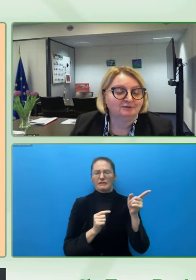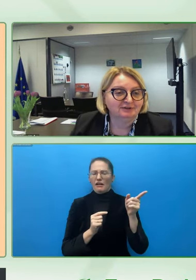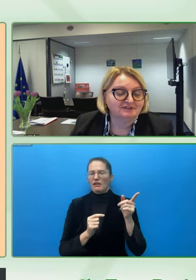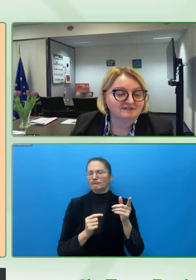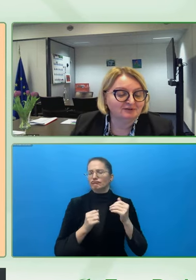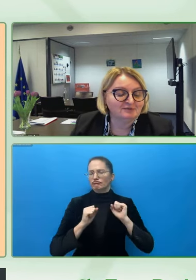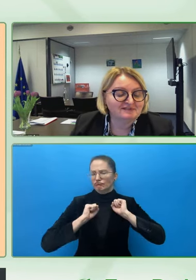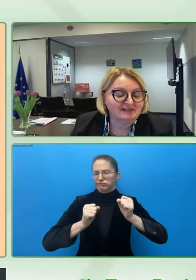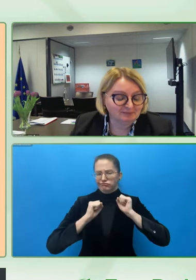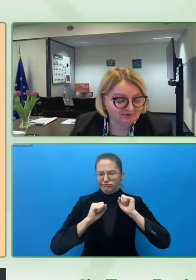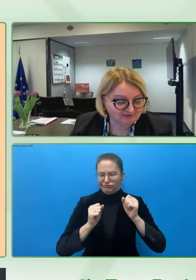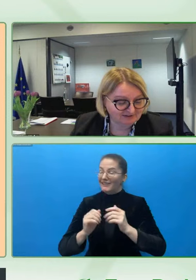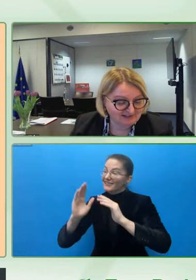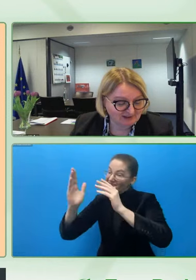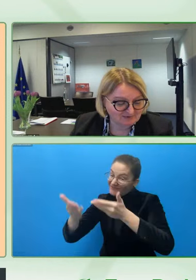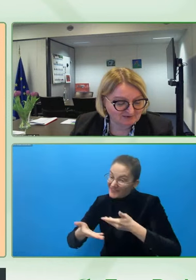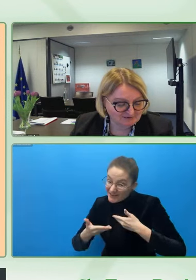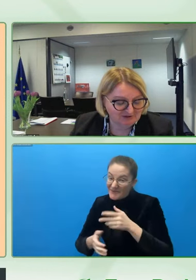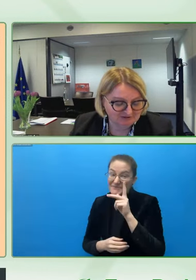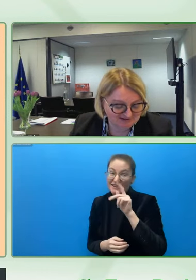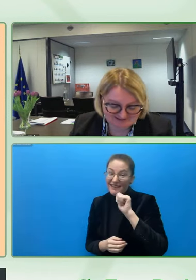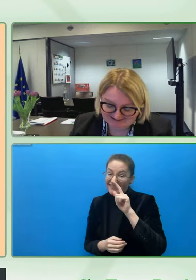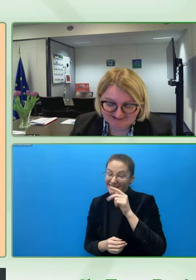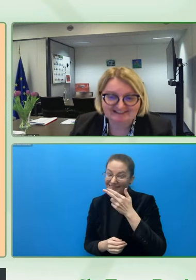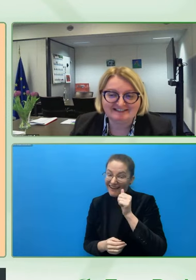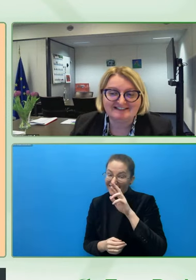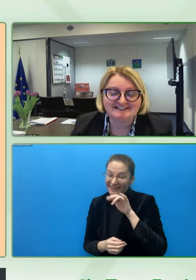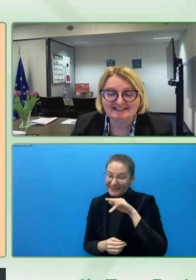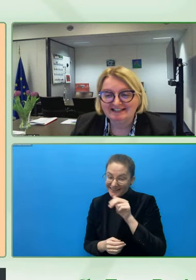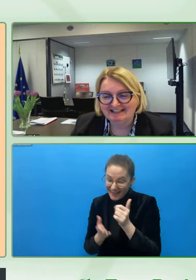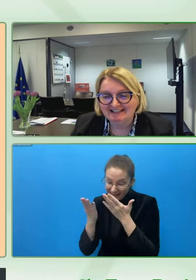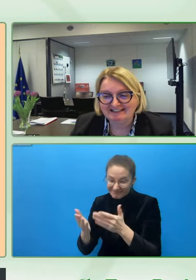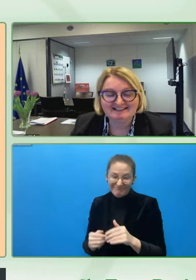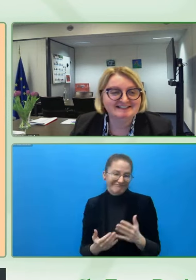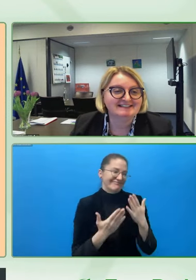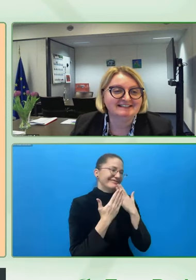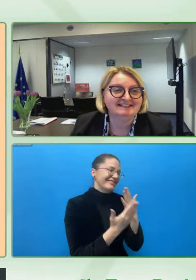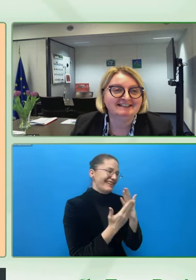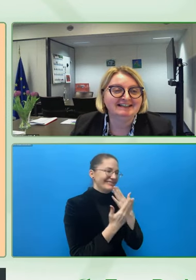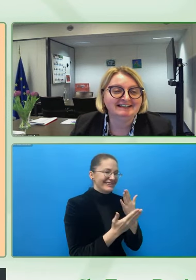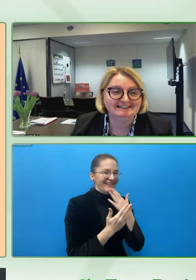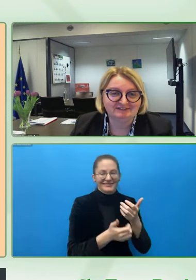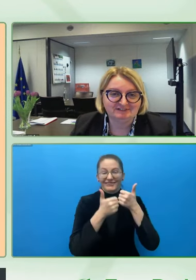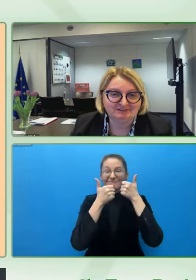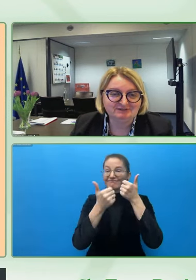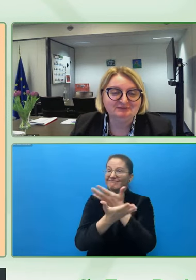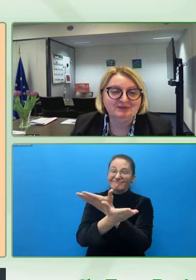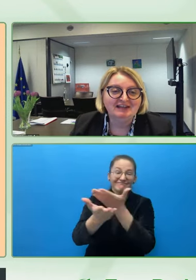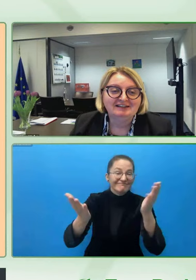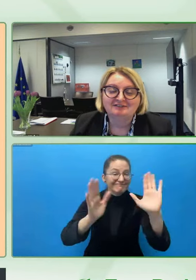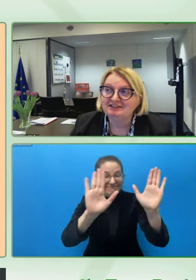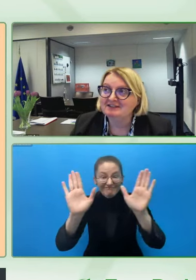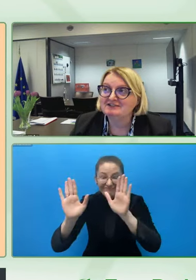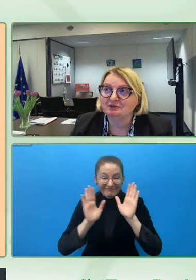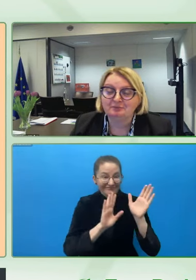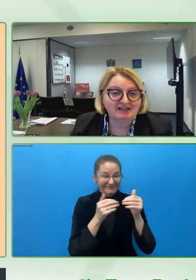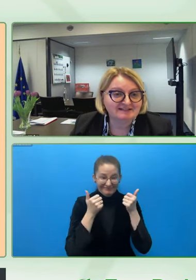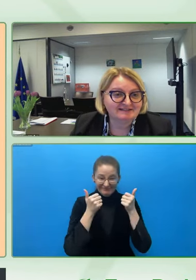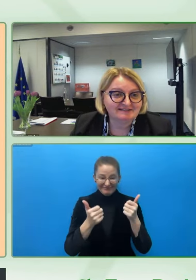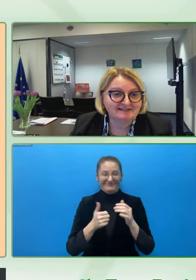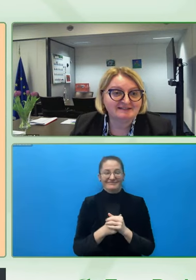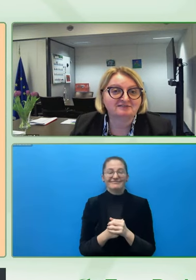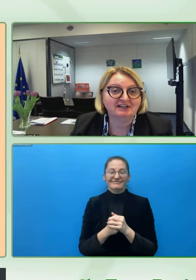we are all in the almost same time zone, so indeed it is a late afternoon. Greetings